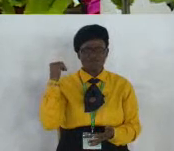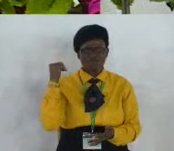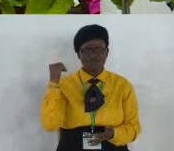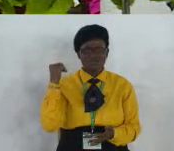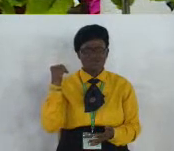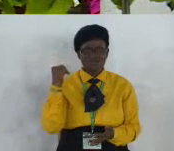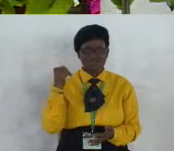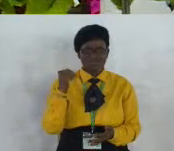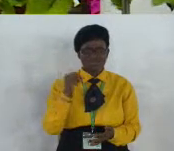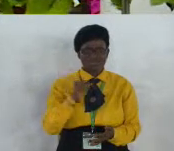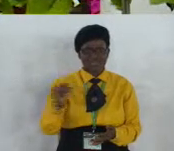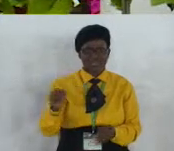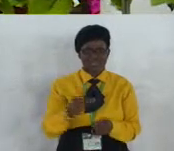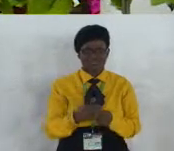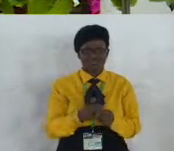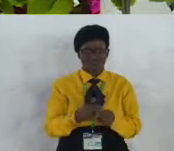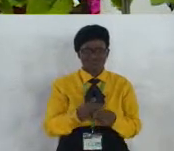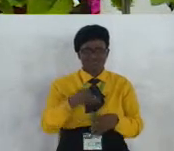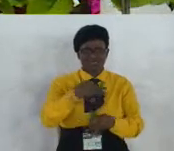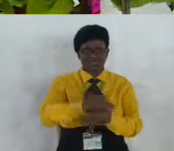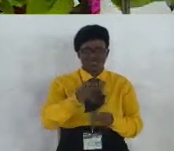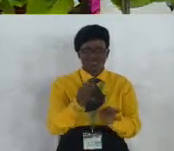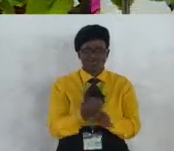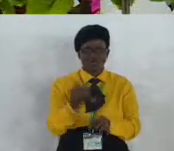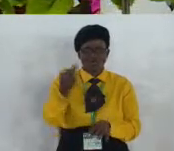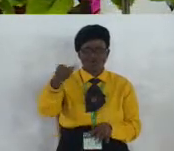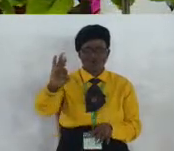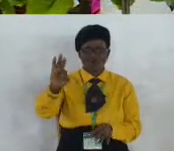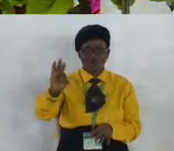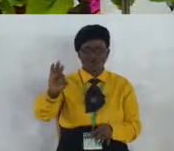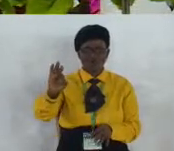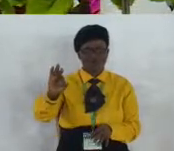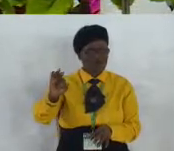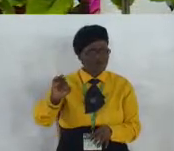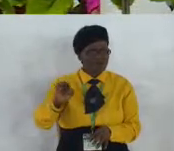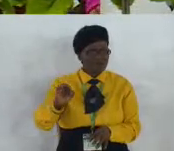a shortened form of pray